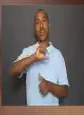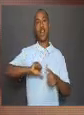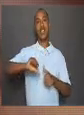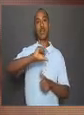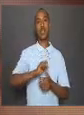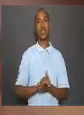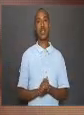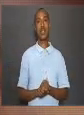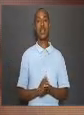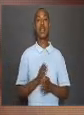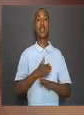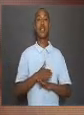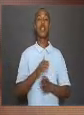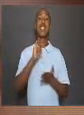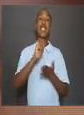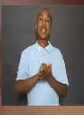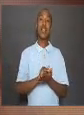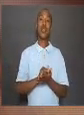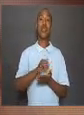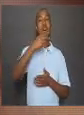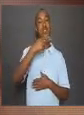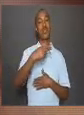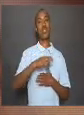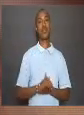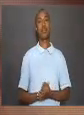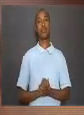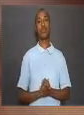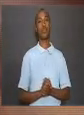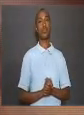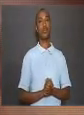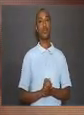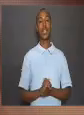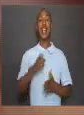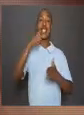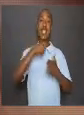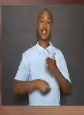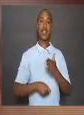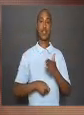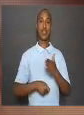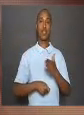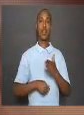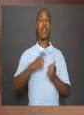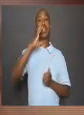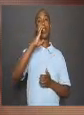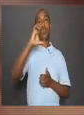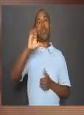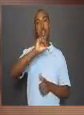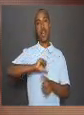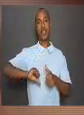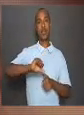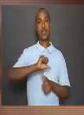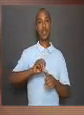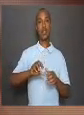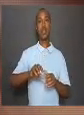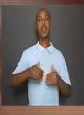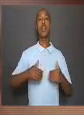atom than it is to that of hydrogen. As a result, the chlorine atom